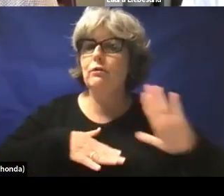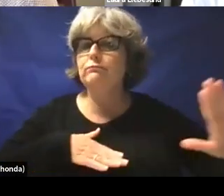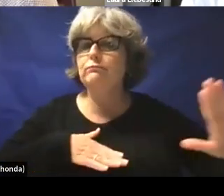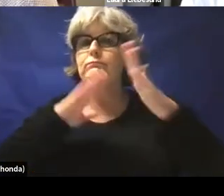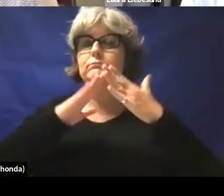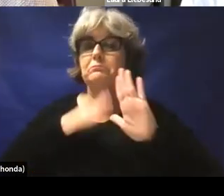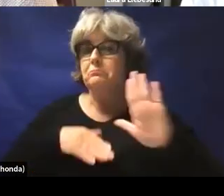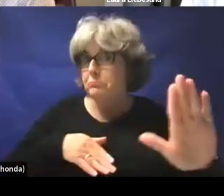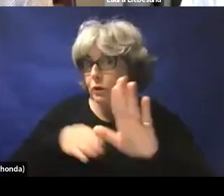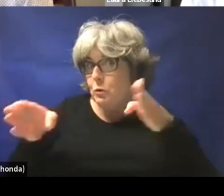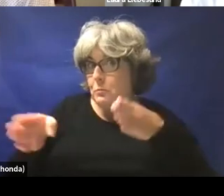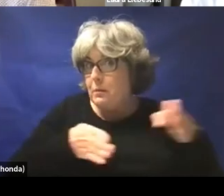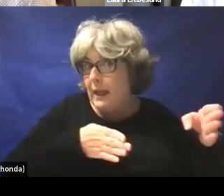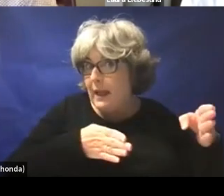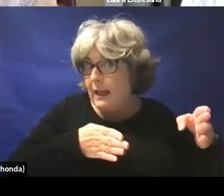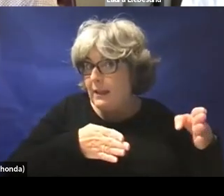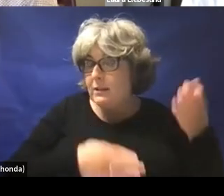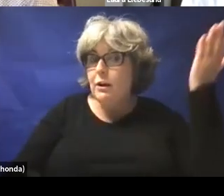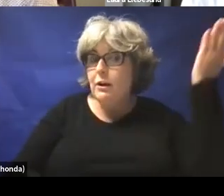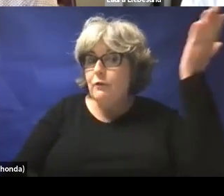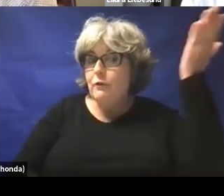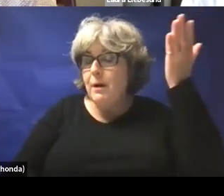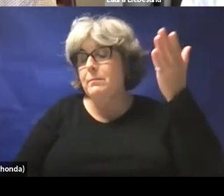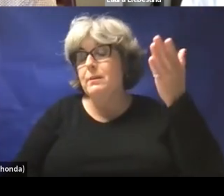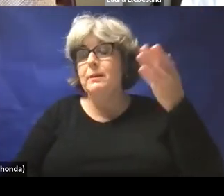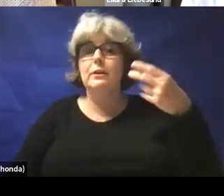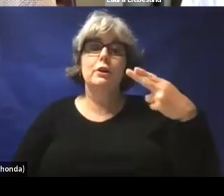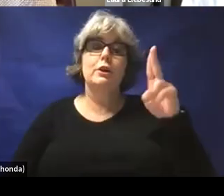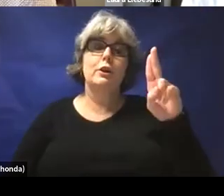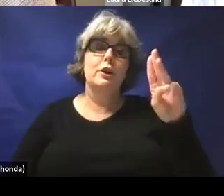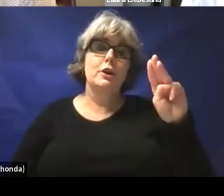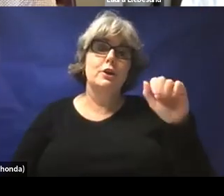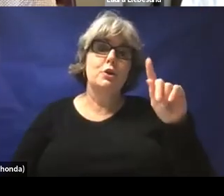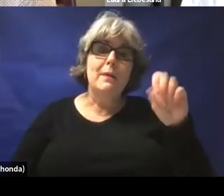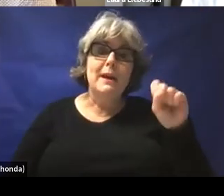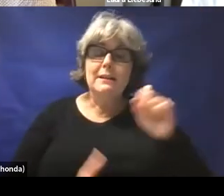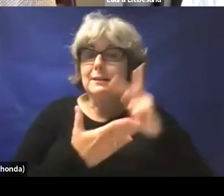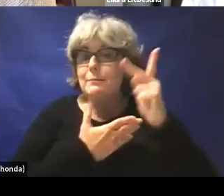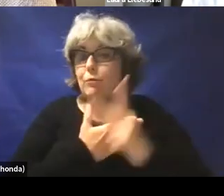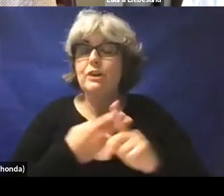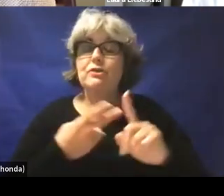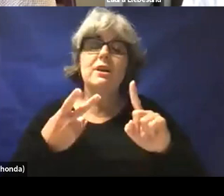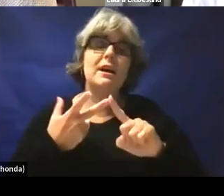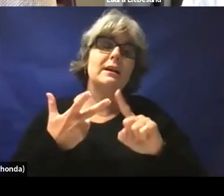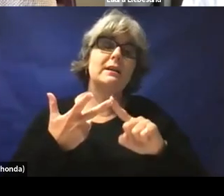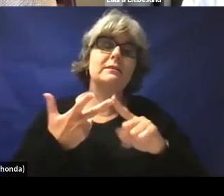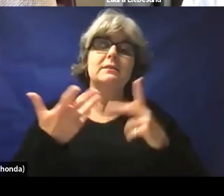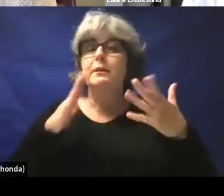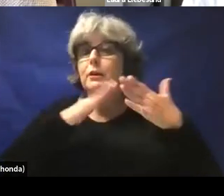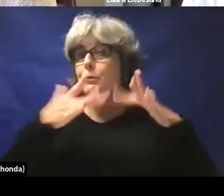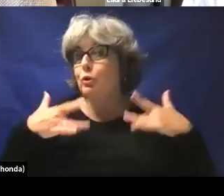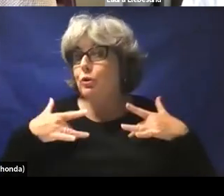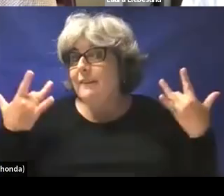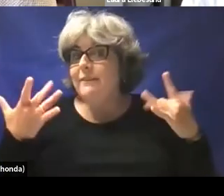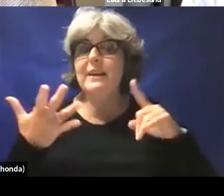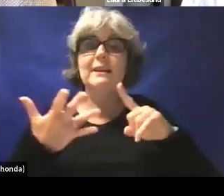you all have any plans for a public humanities project, be it digital, an exhibit, listening station, community events, anything